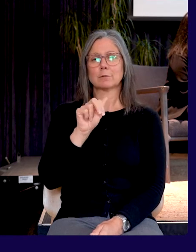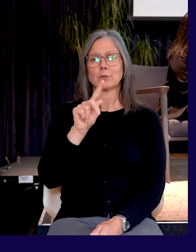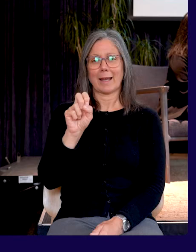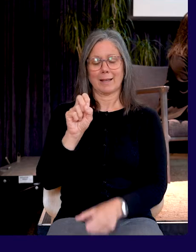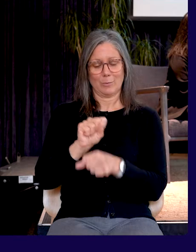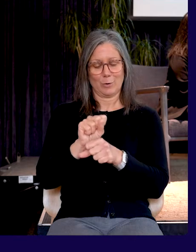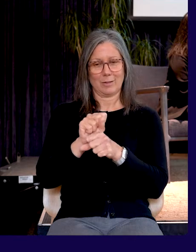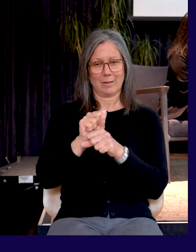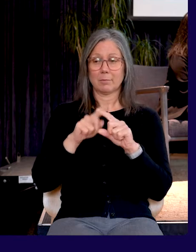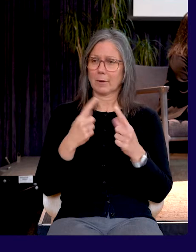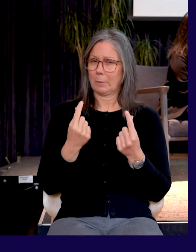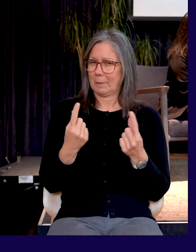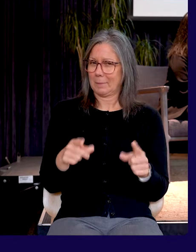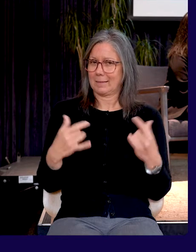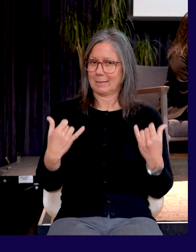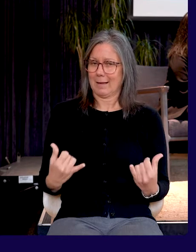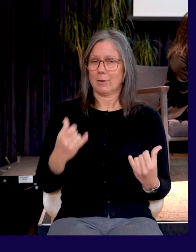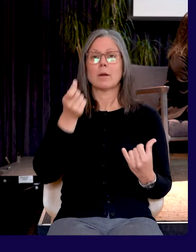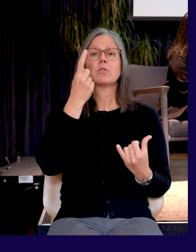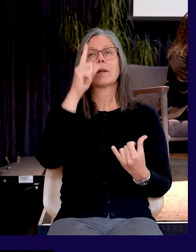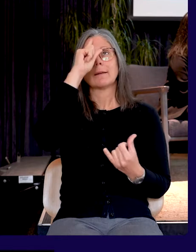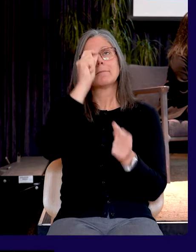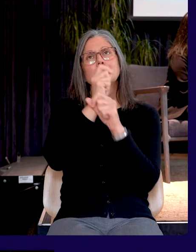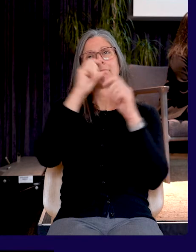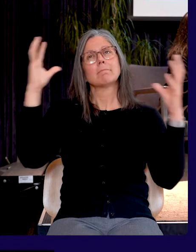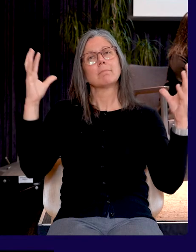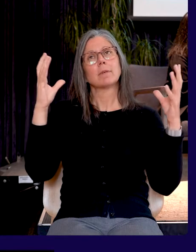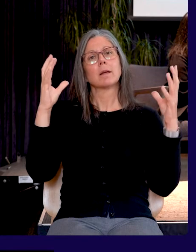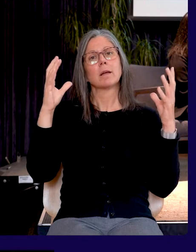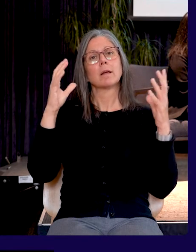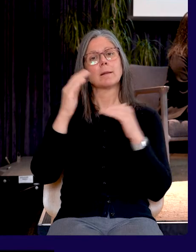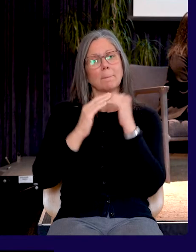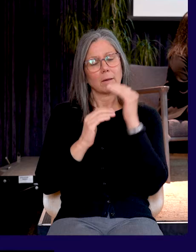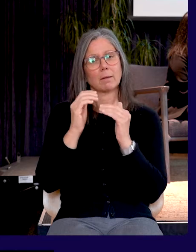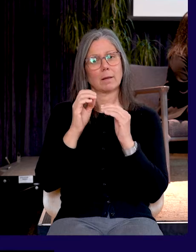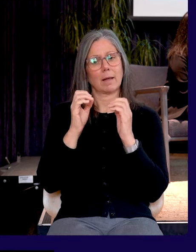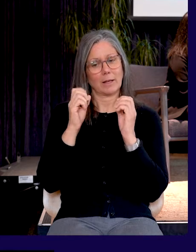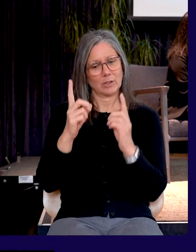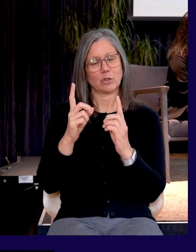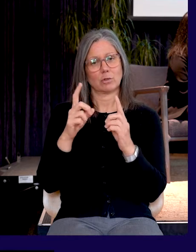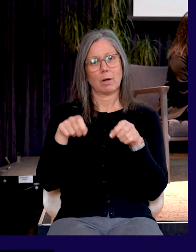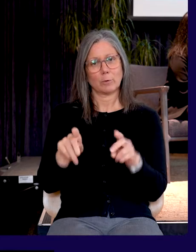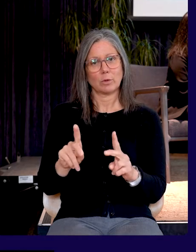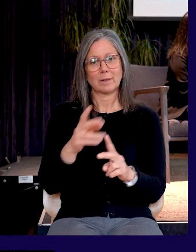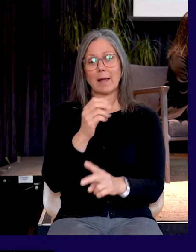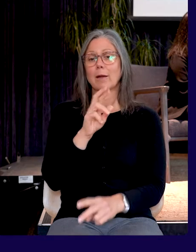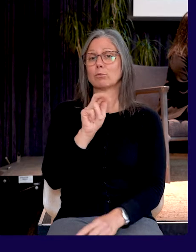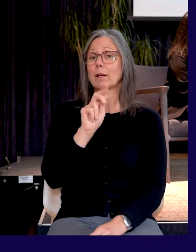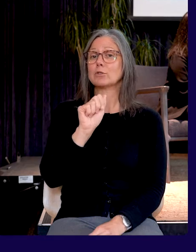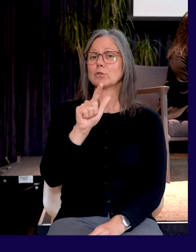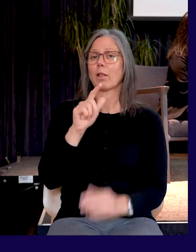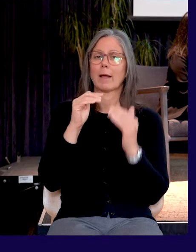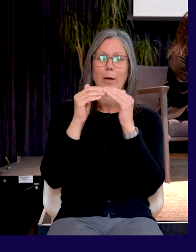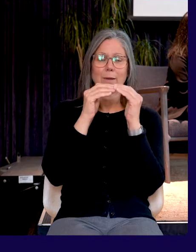has to happen now is understanding what it looks like to actually build educational and racial equity in that.